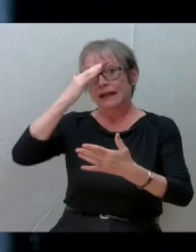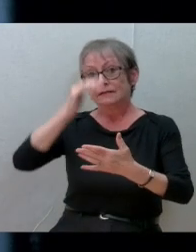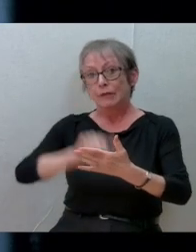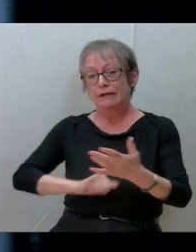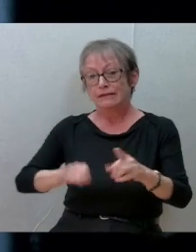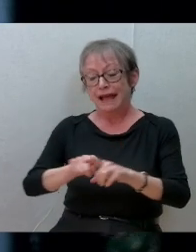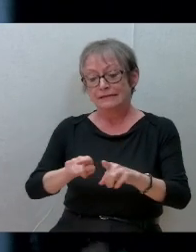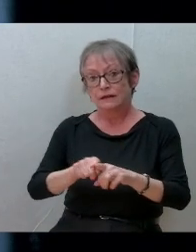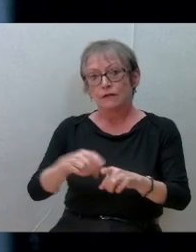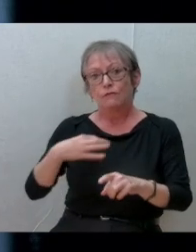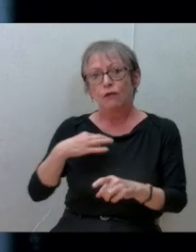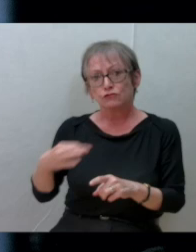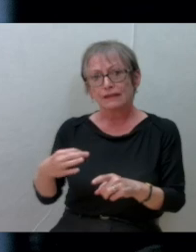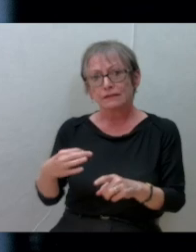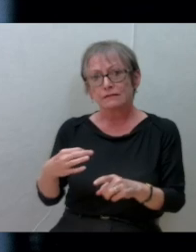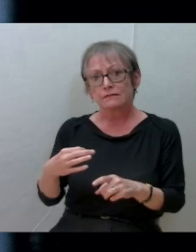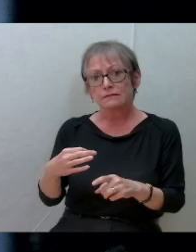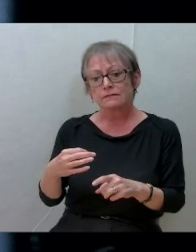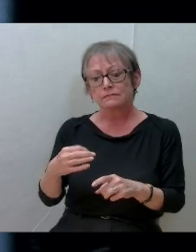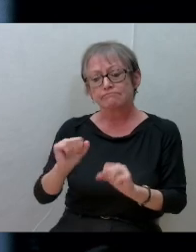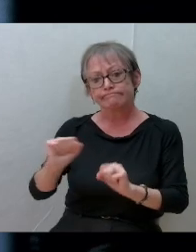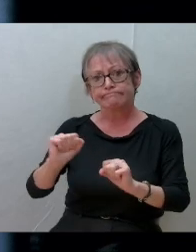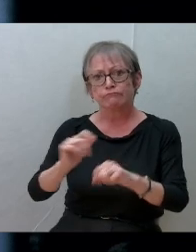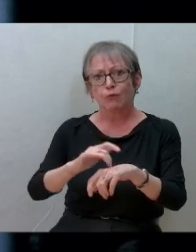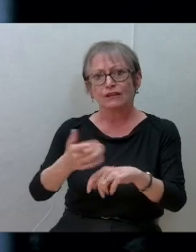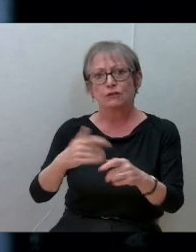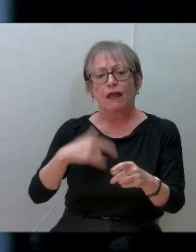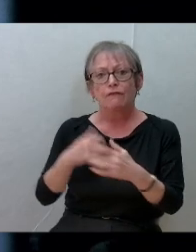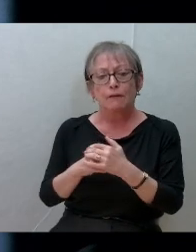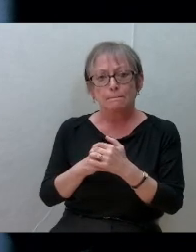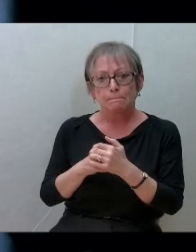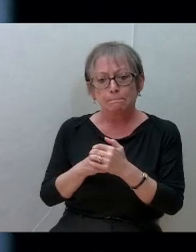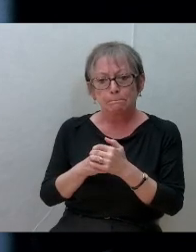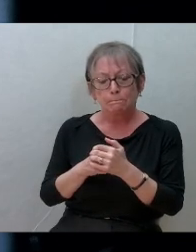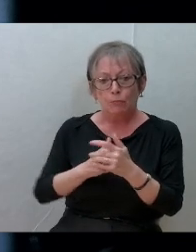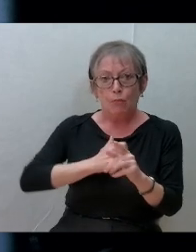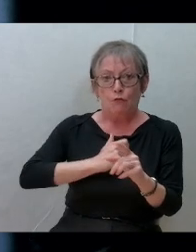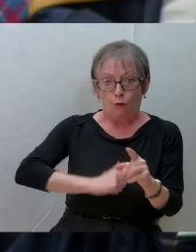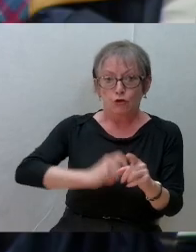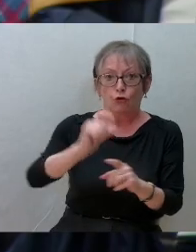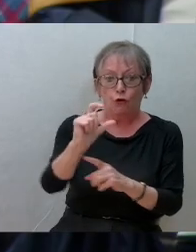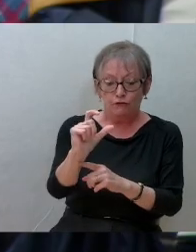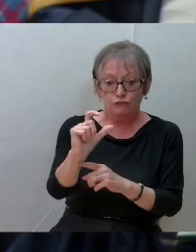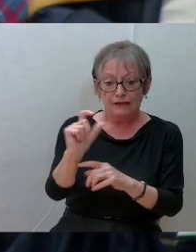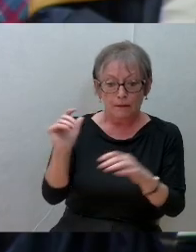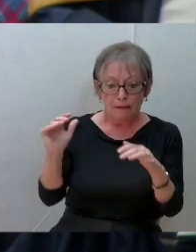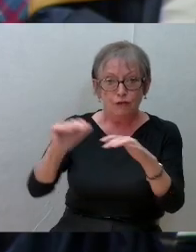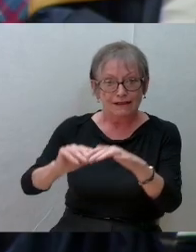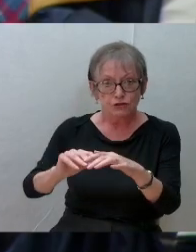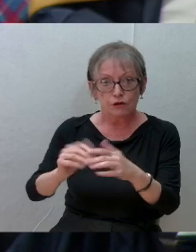and voluntary experience to his professional life, with roles at the Coventry Refugee and Migration